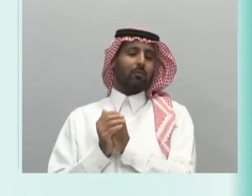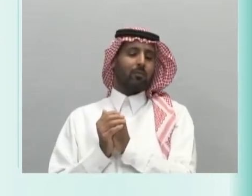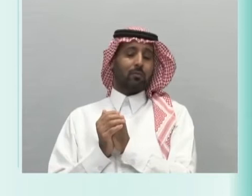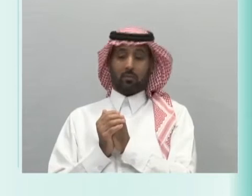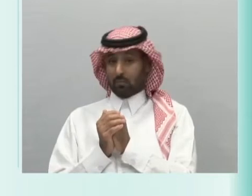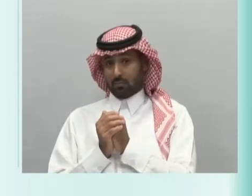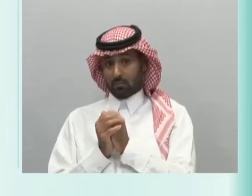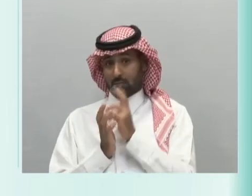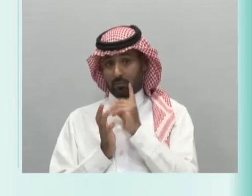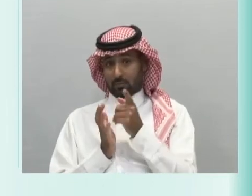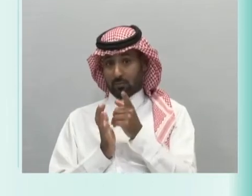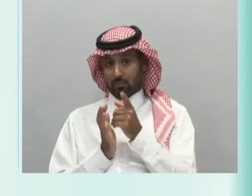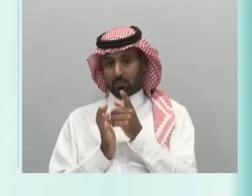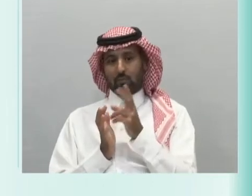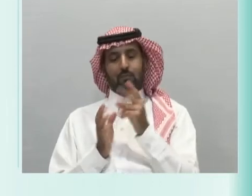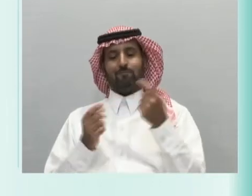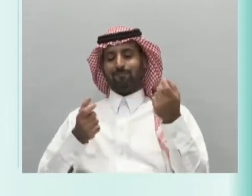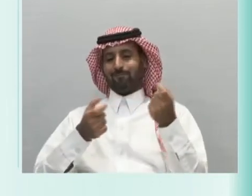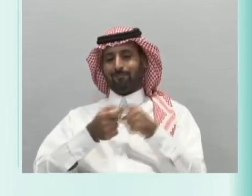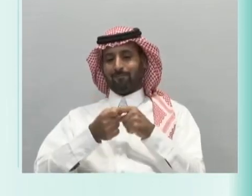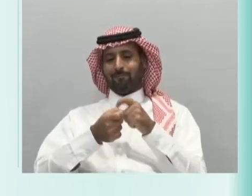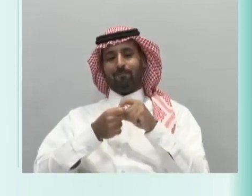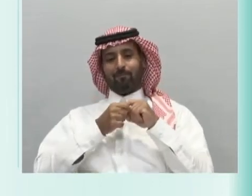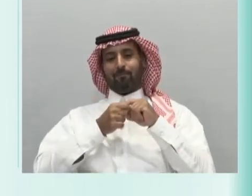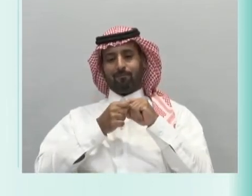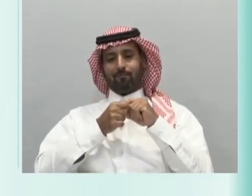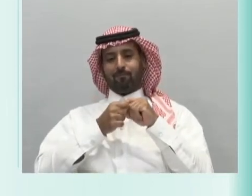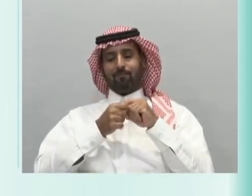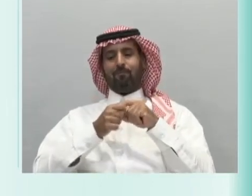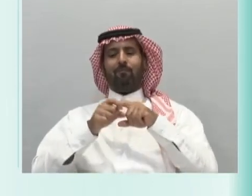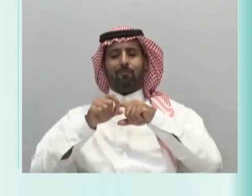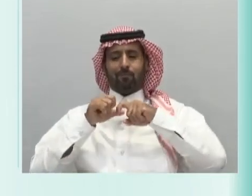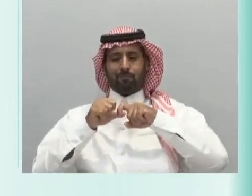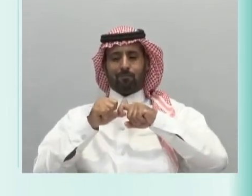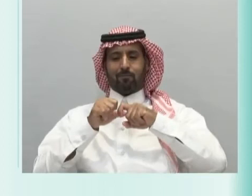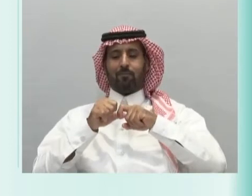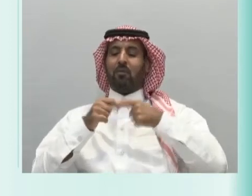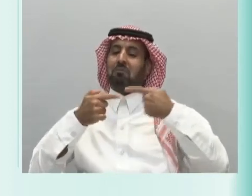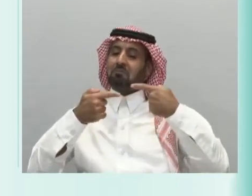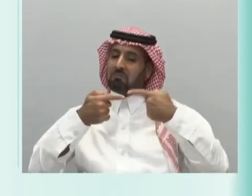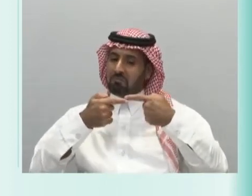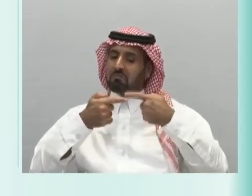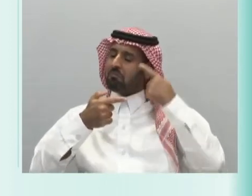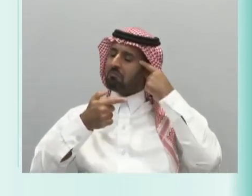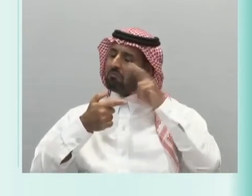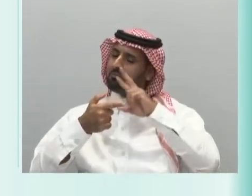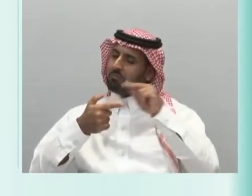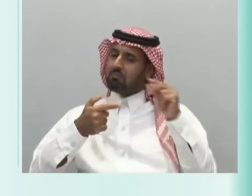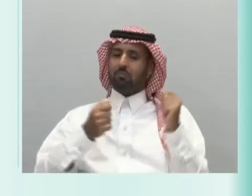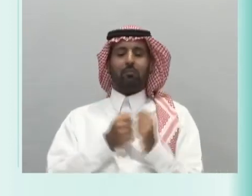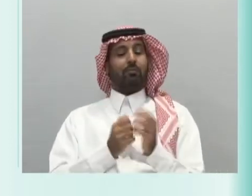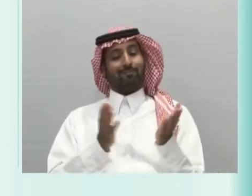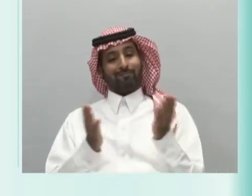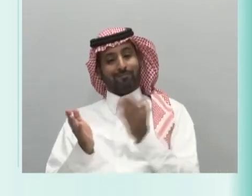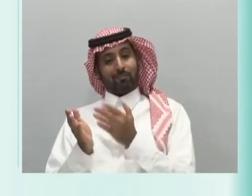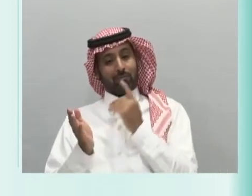What is the word that means connect in this passage? It is link. Okay, another word which means